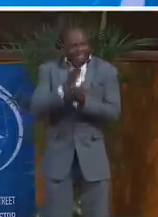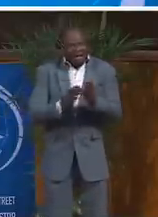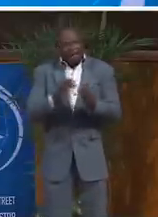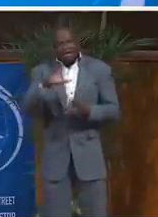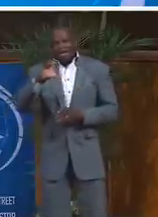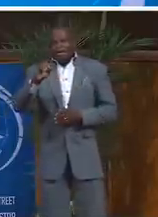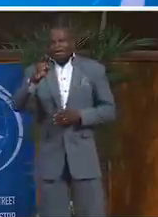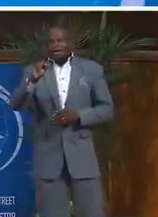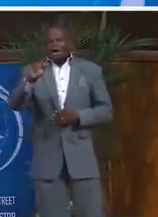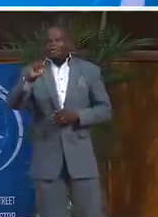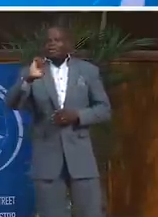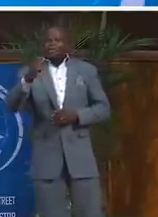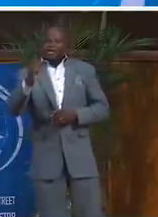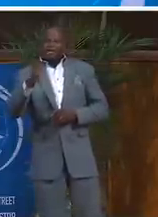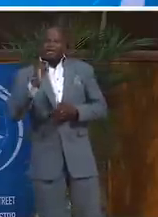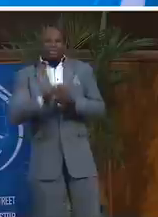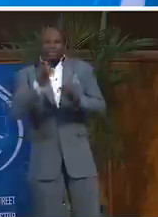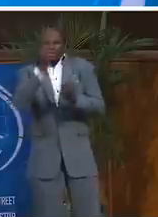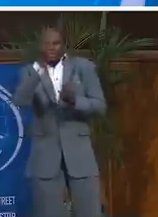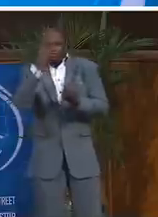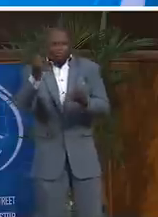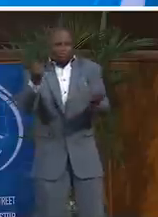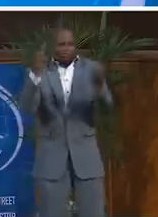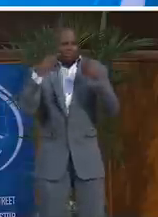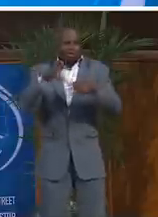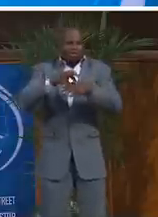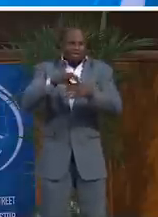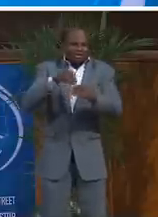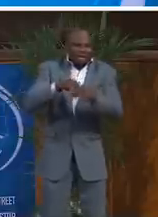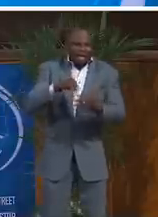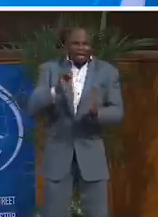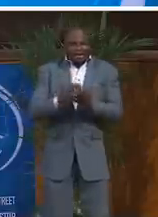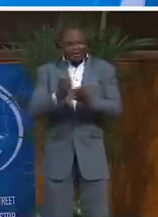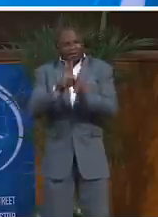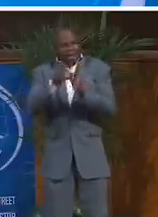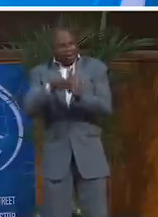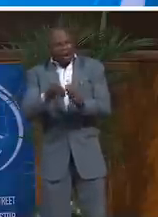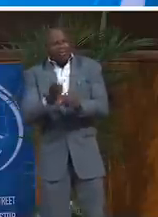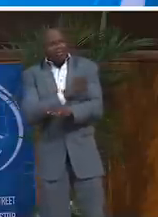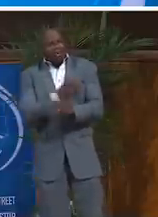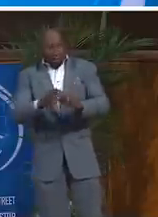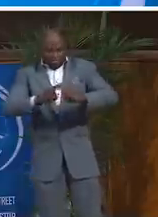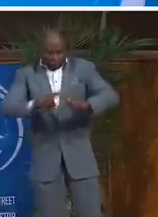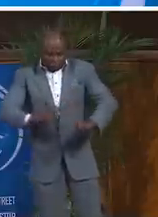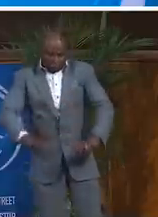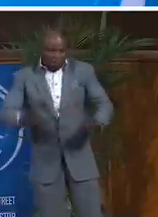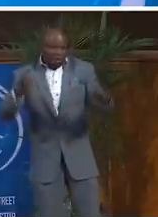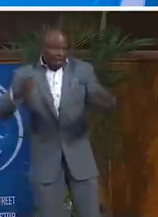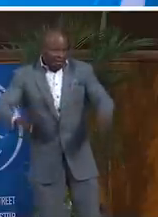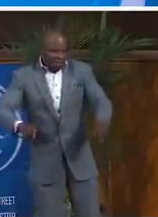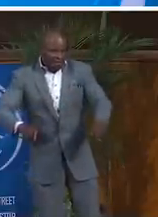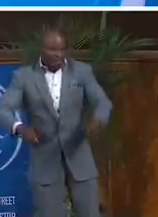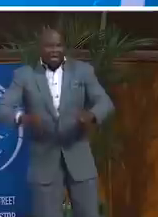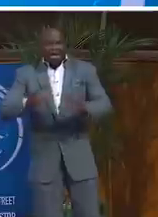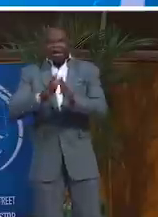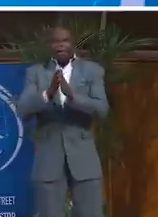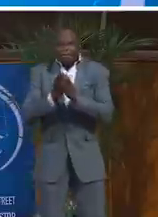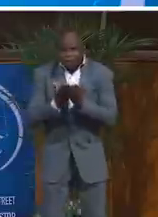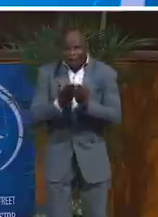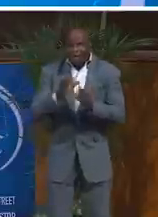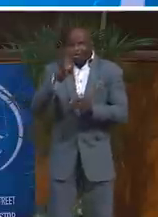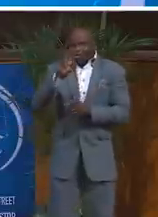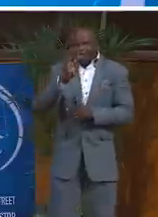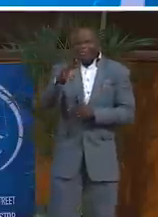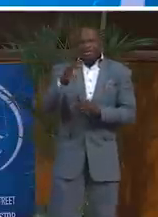context so you don't miss the content. Catch the background before we get into the breakdown. The book of Revelation